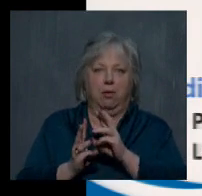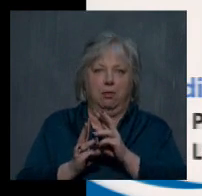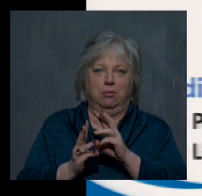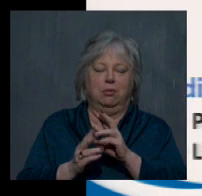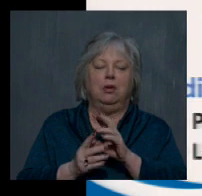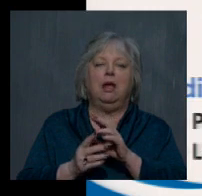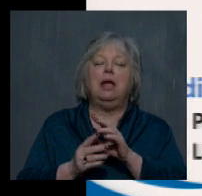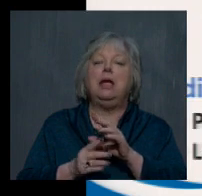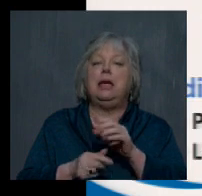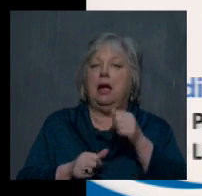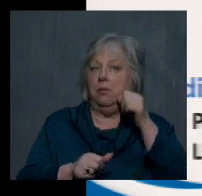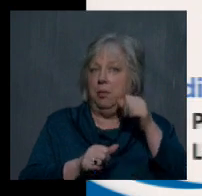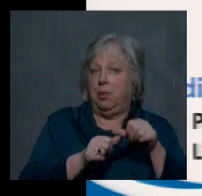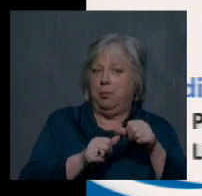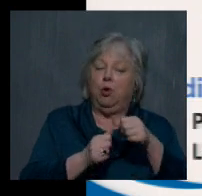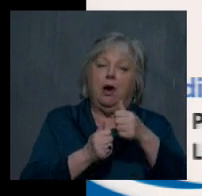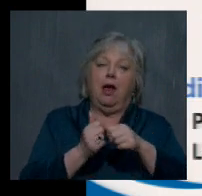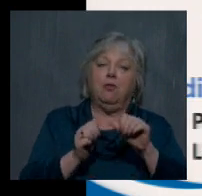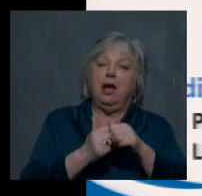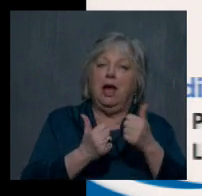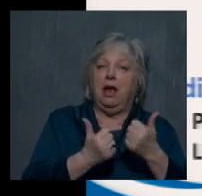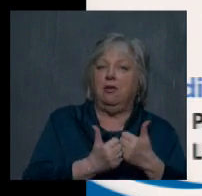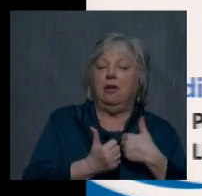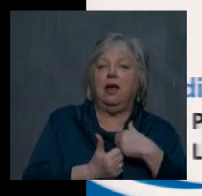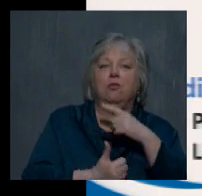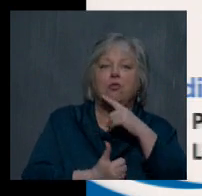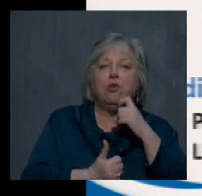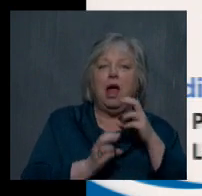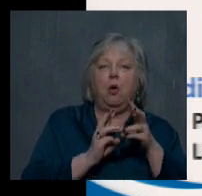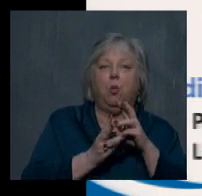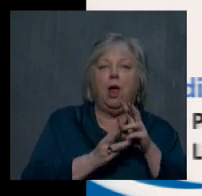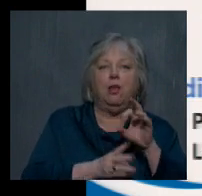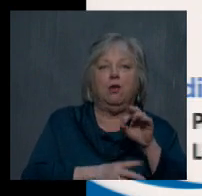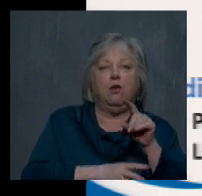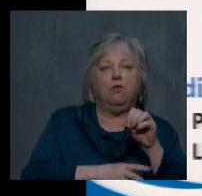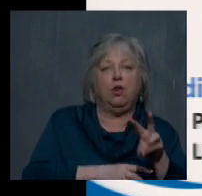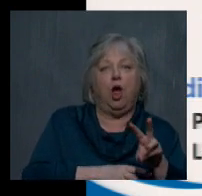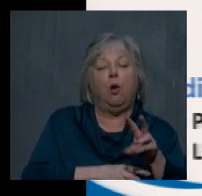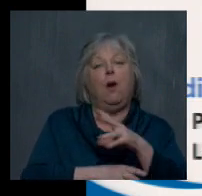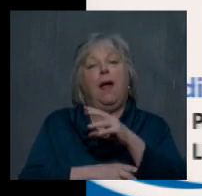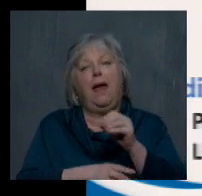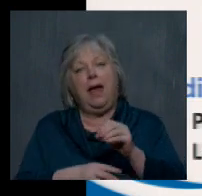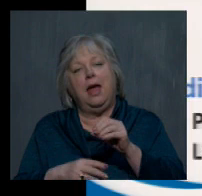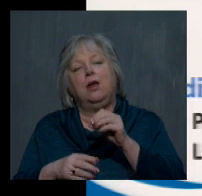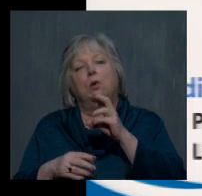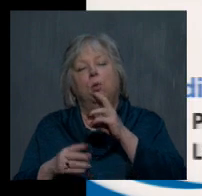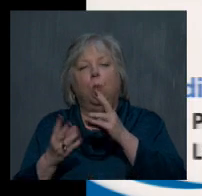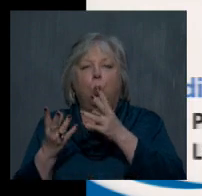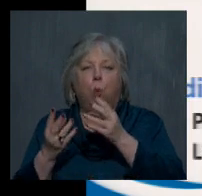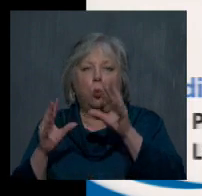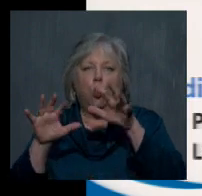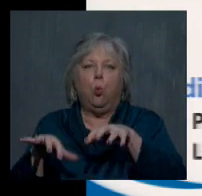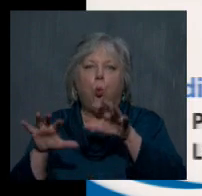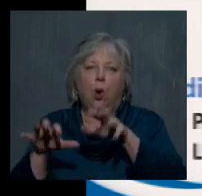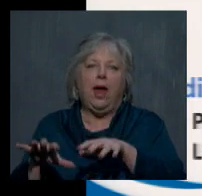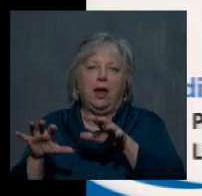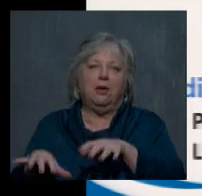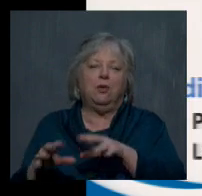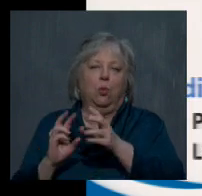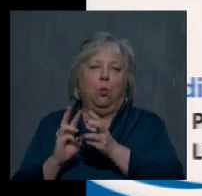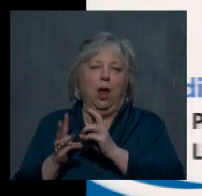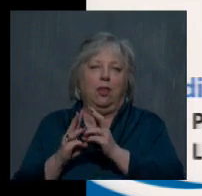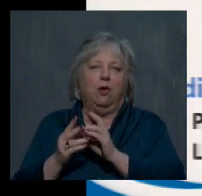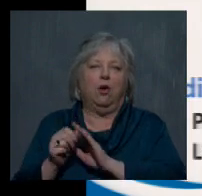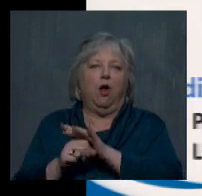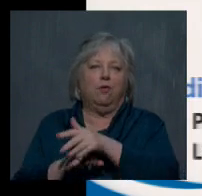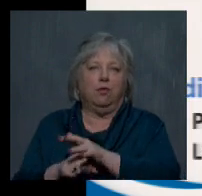mind, every agency in the country has dry weather flow as well as wet weather flow overflows. So the one that we're working on and the